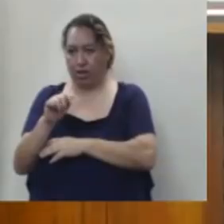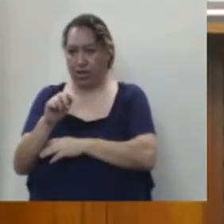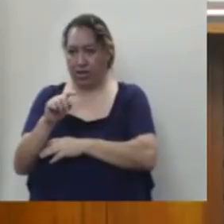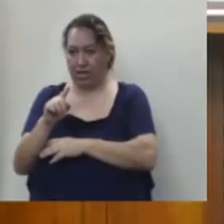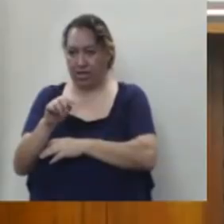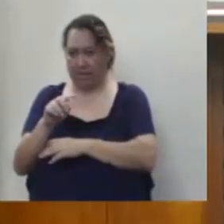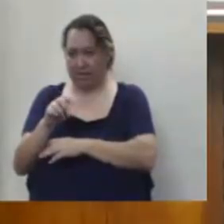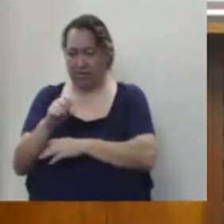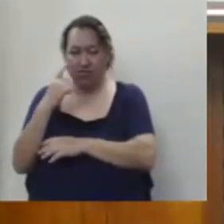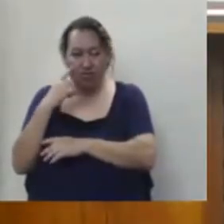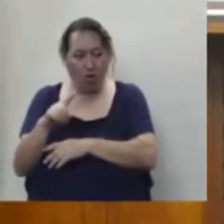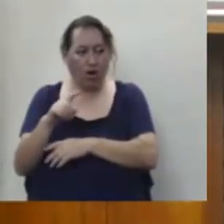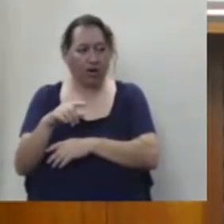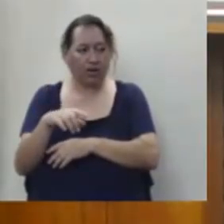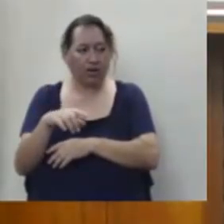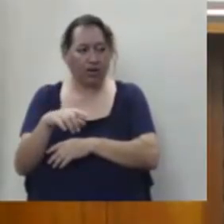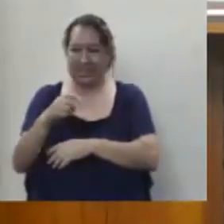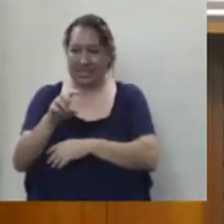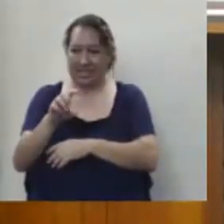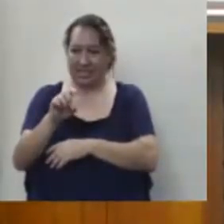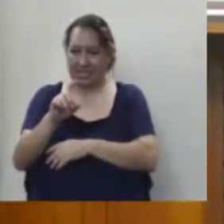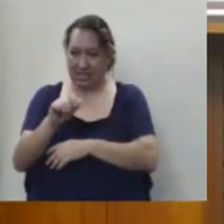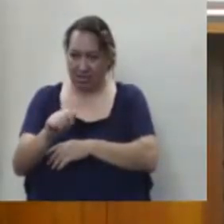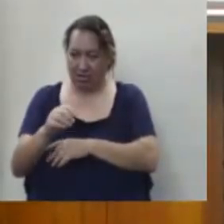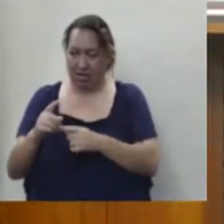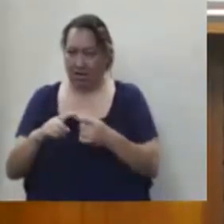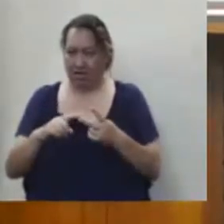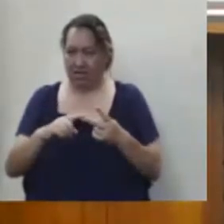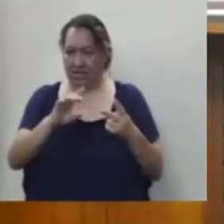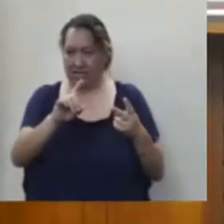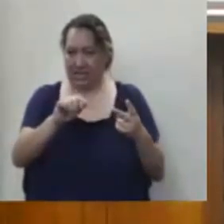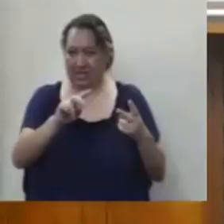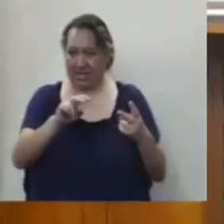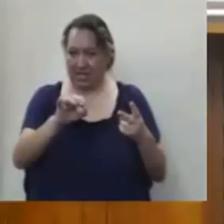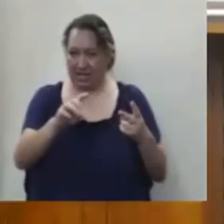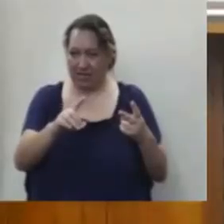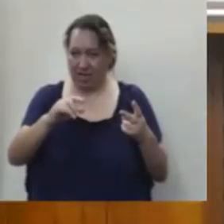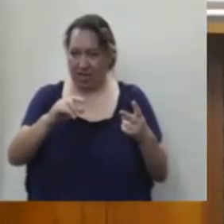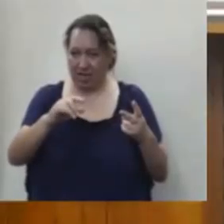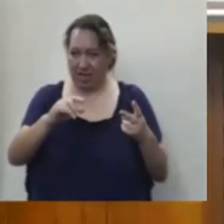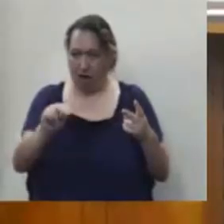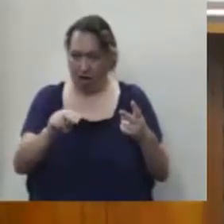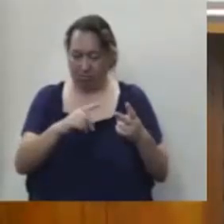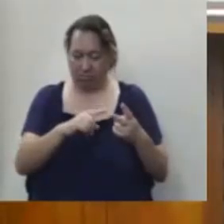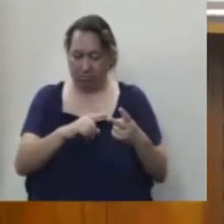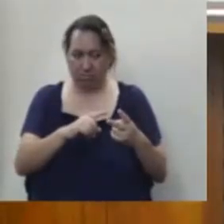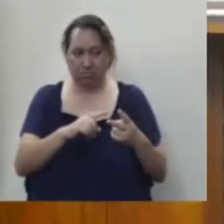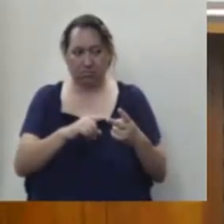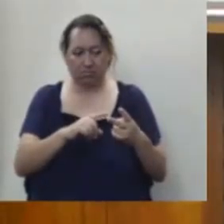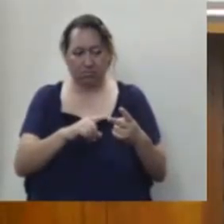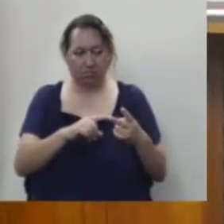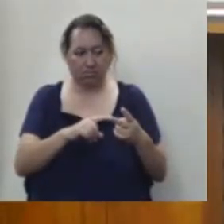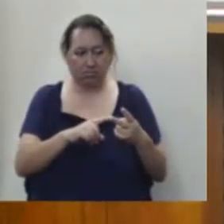have the chairman of GITA, David John, who is also the, a very